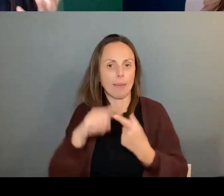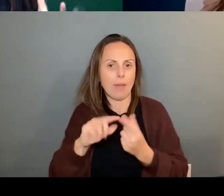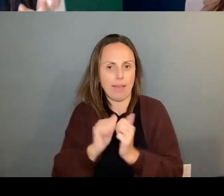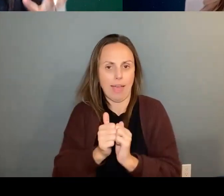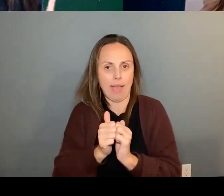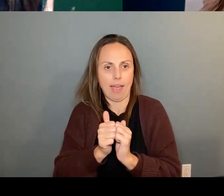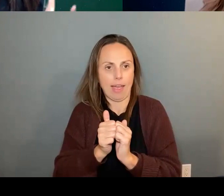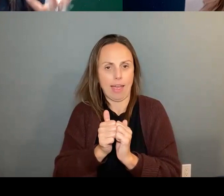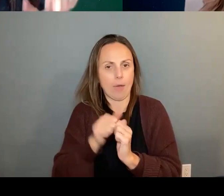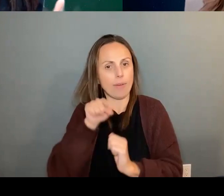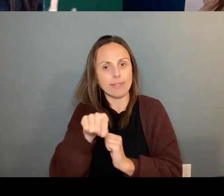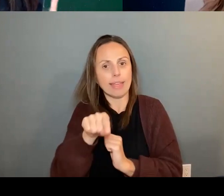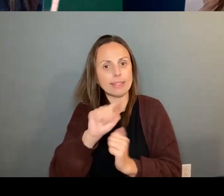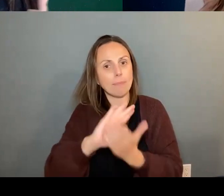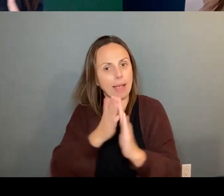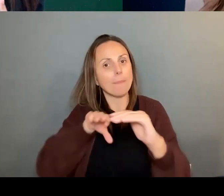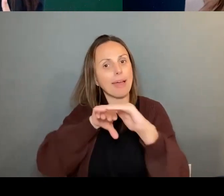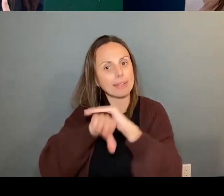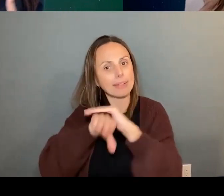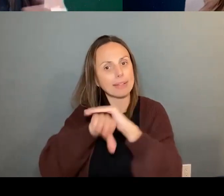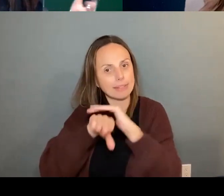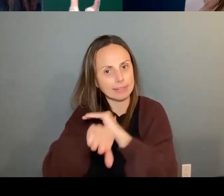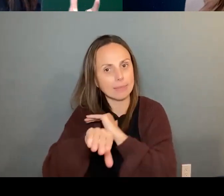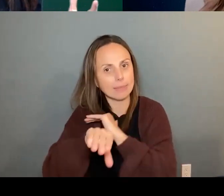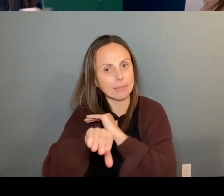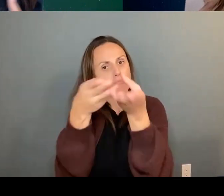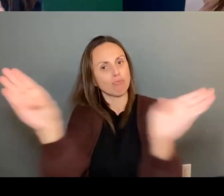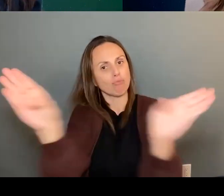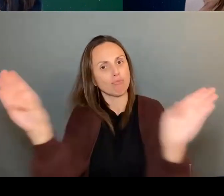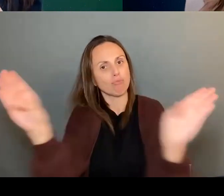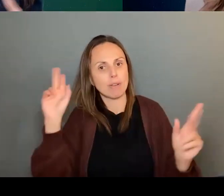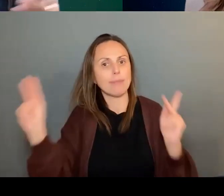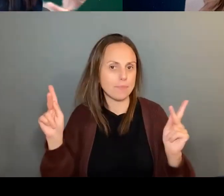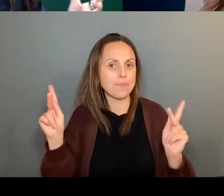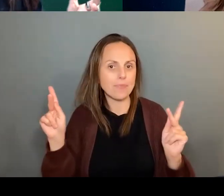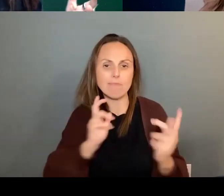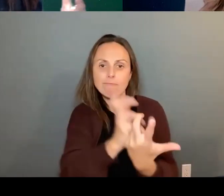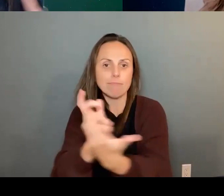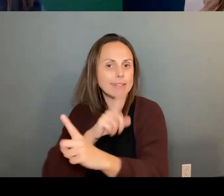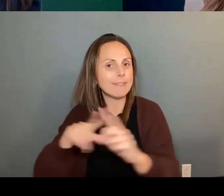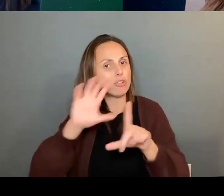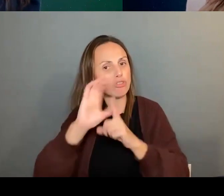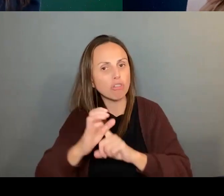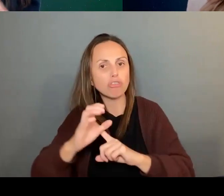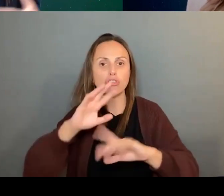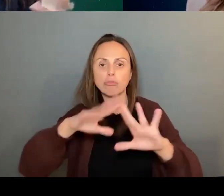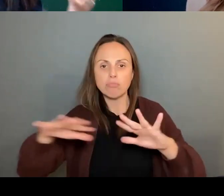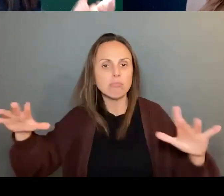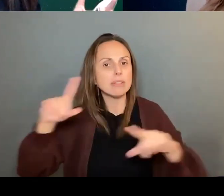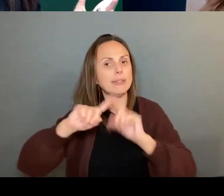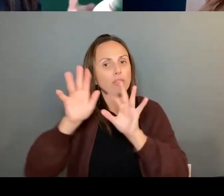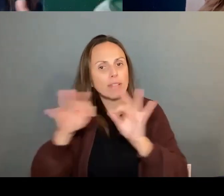how do we make something like this accessible to a broader population, to different demographic contexts, to